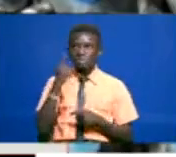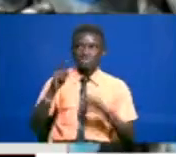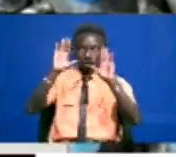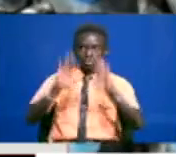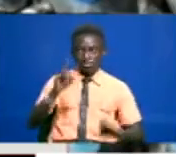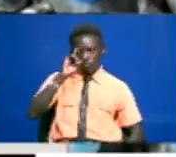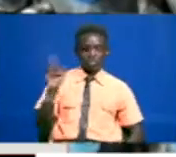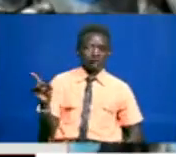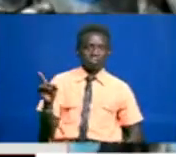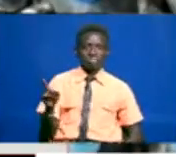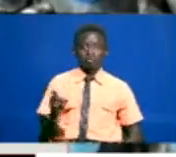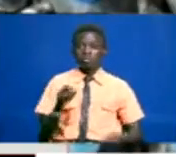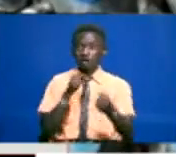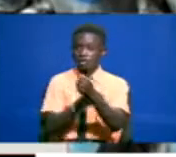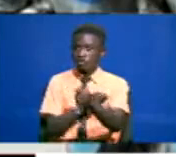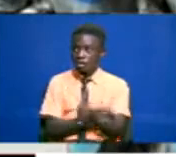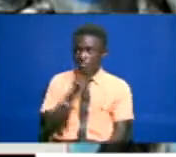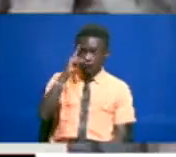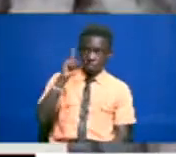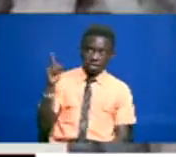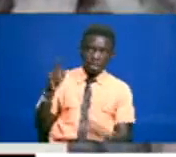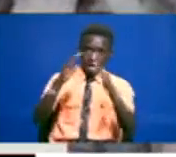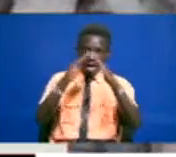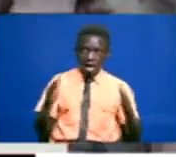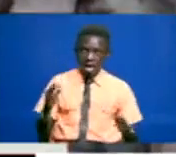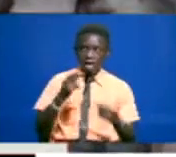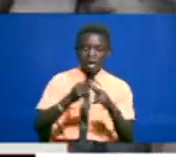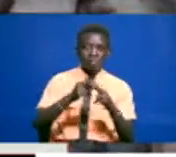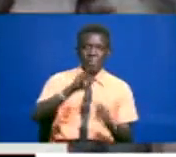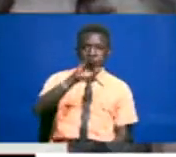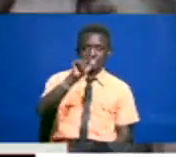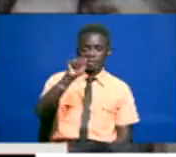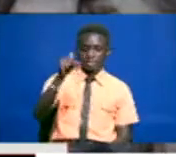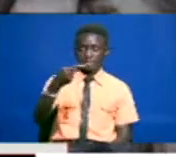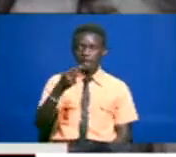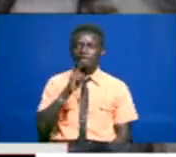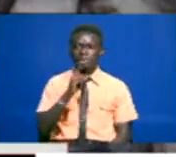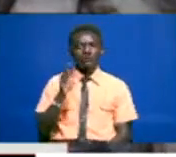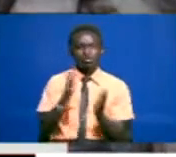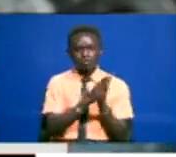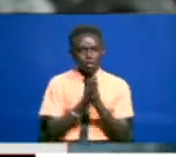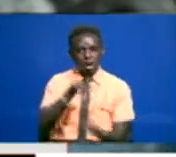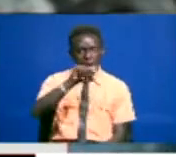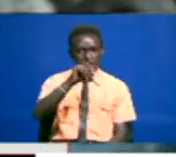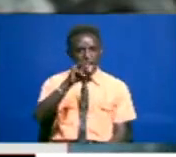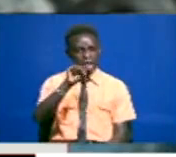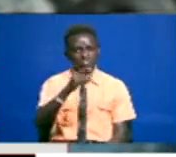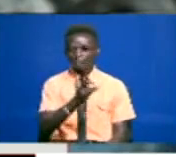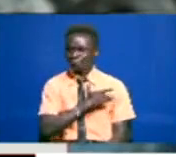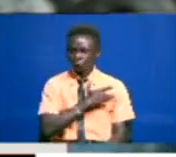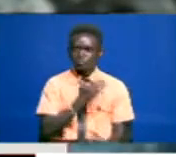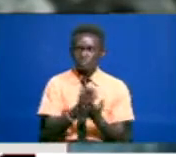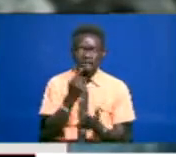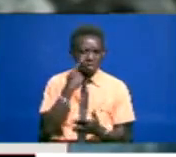The donor behind this noble and unique house, Rita Valentini, says Adam's story touched her. After assisting him to get surgery,